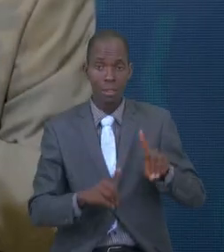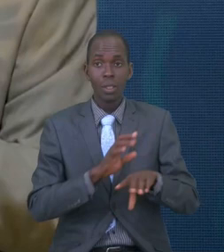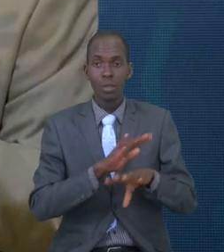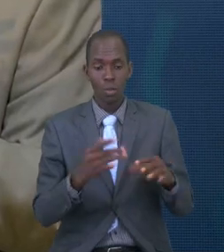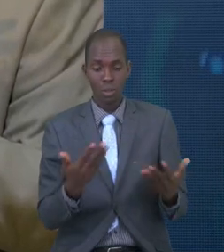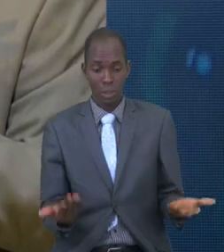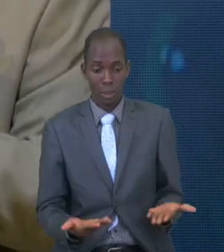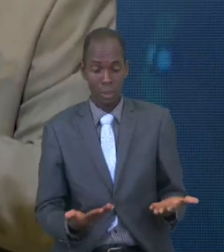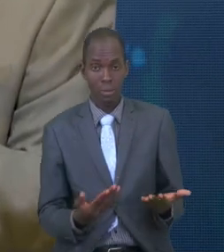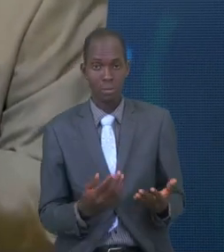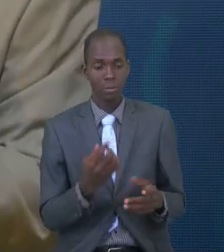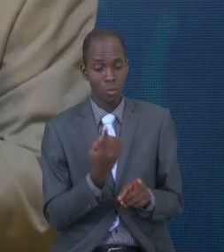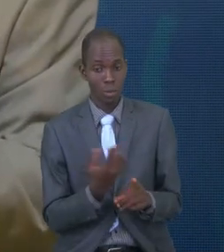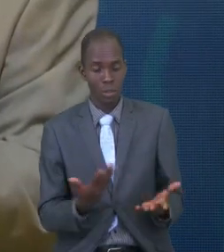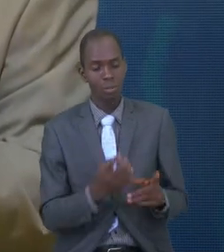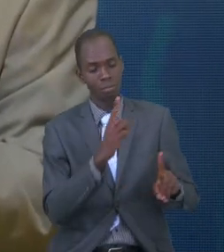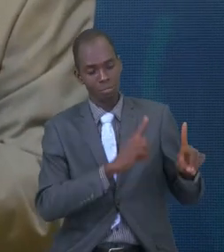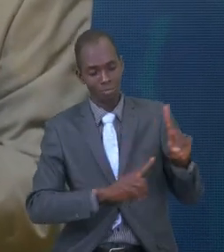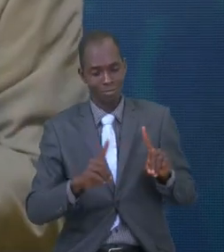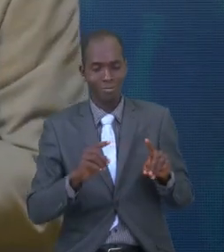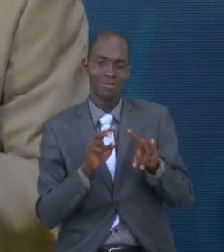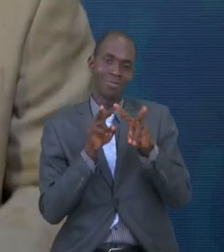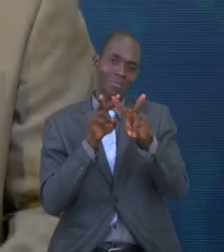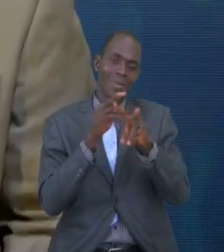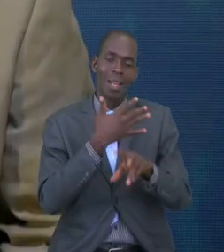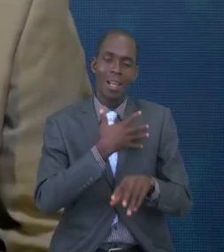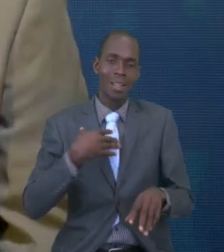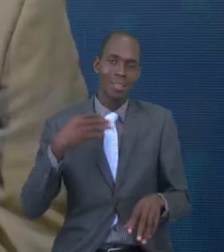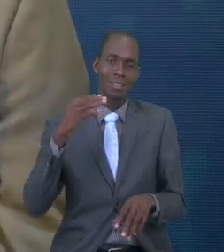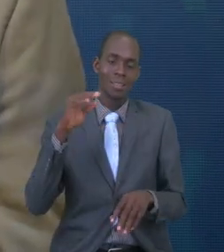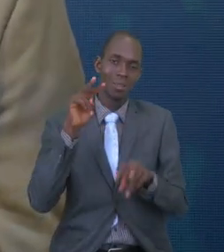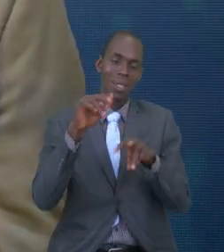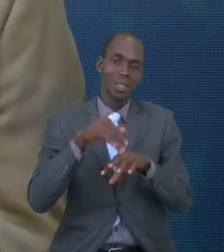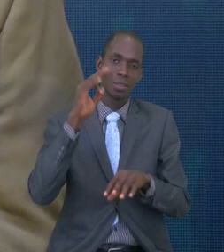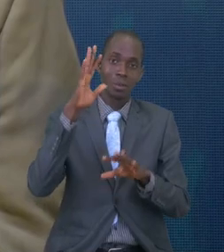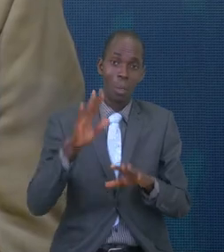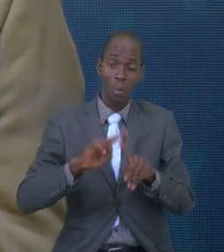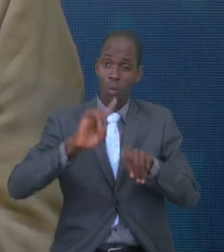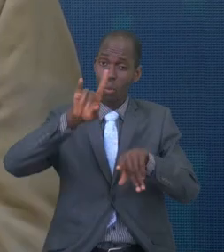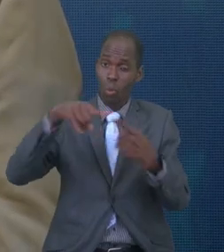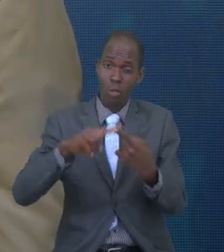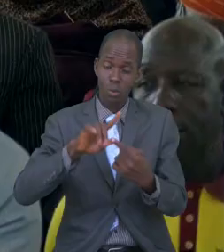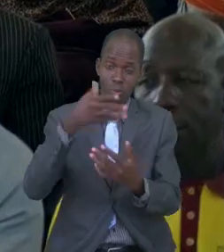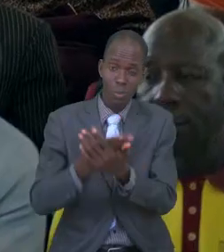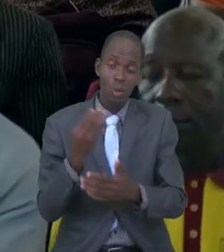looking at me. When you get back home, say it to the hearing of Jezebel.